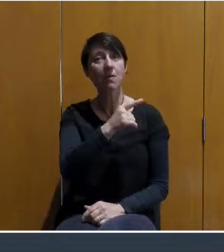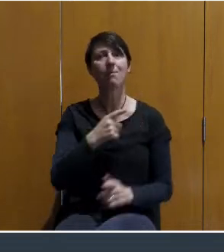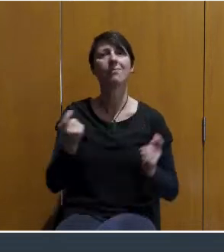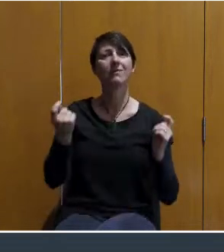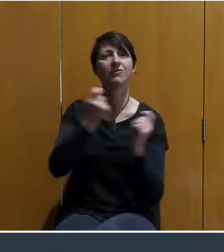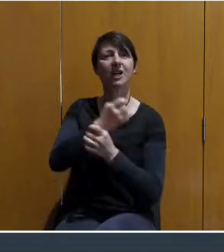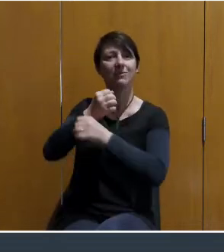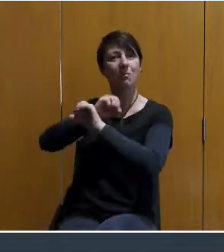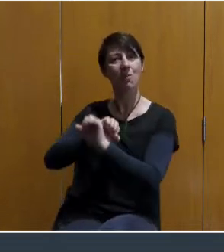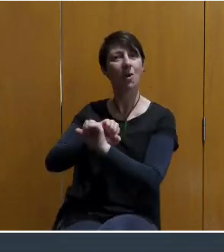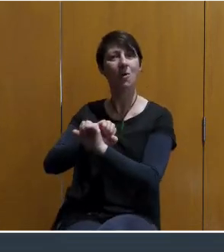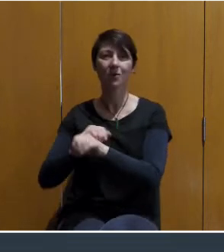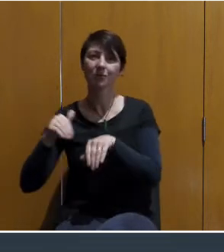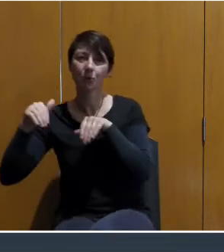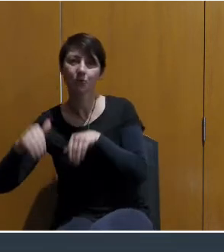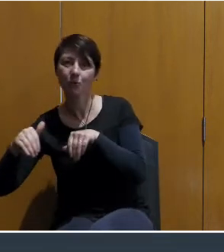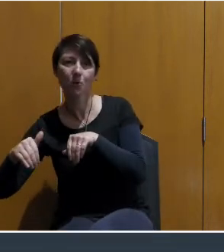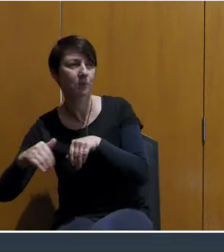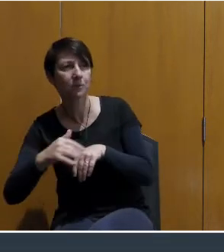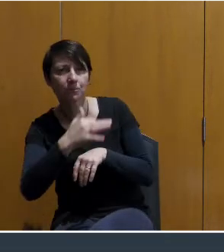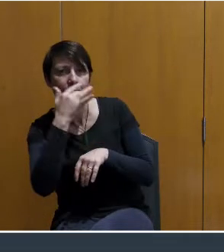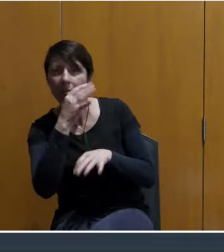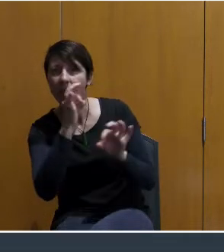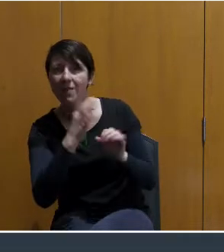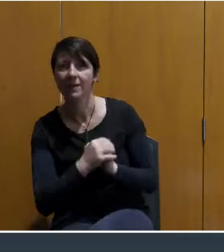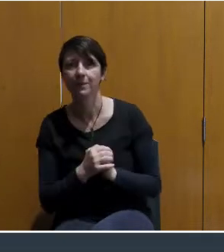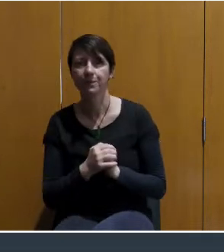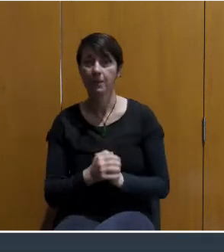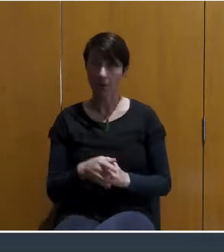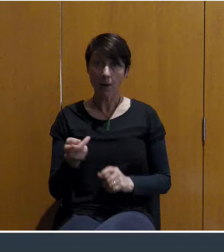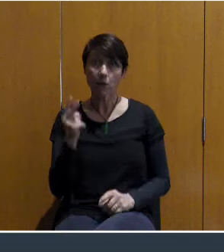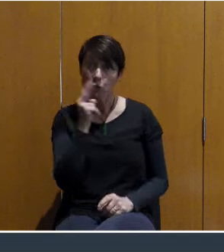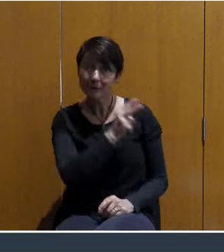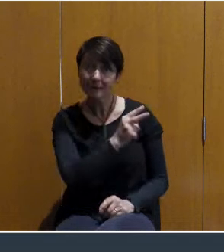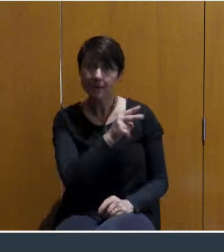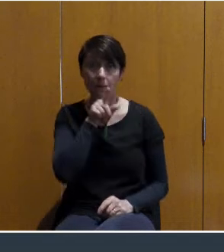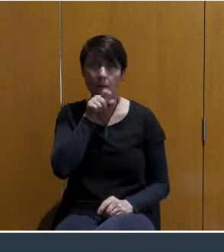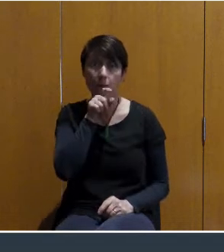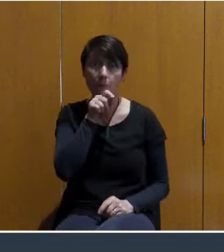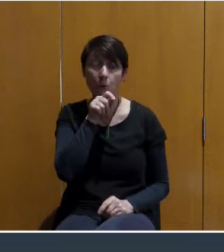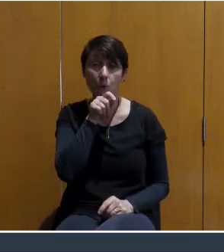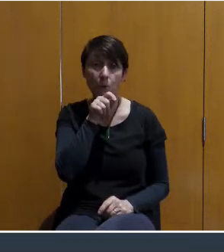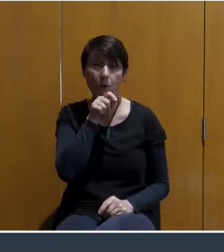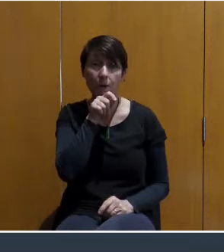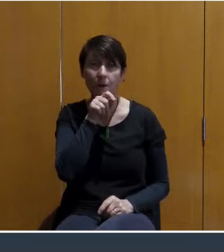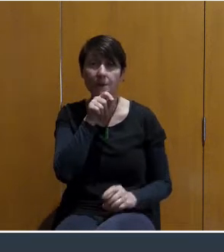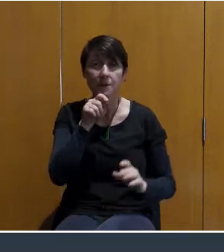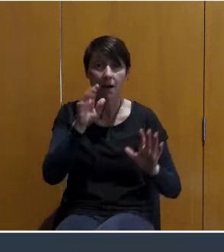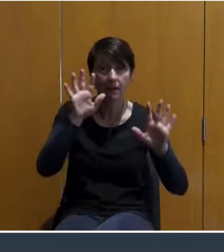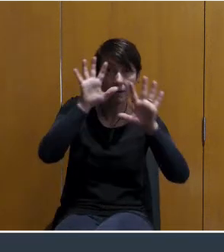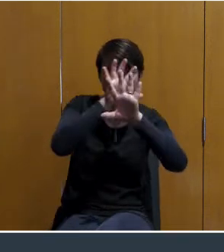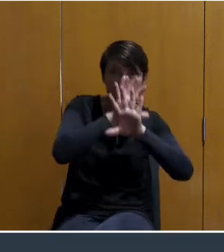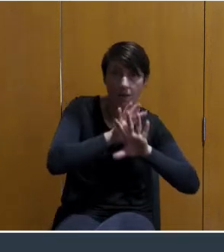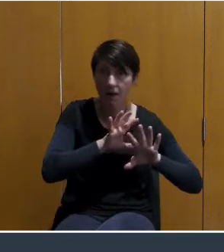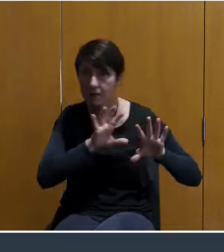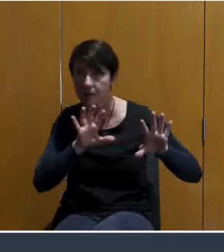well camouflaged. Now, I just put this slide in from 2 days ago. I'm at the point